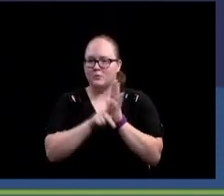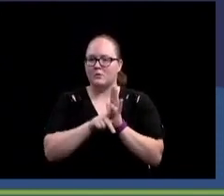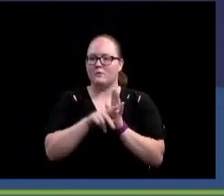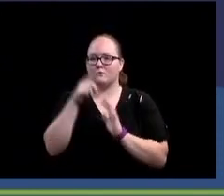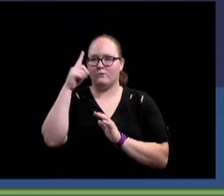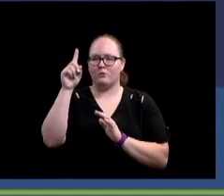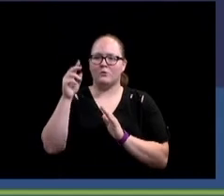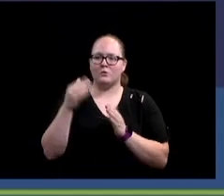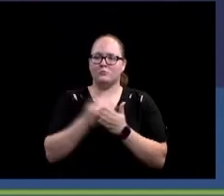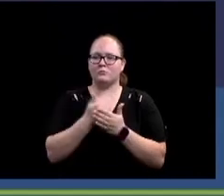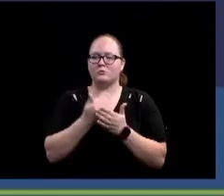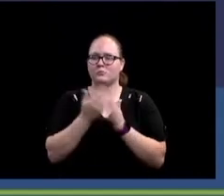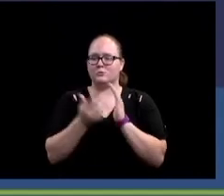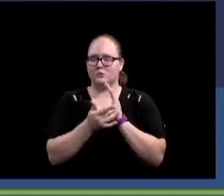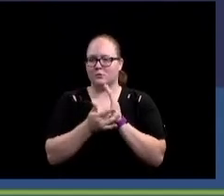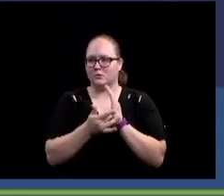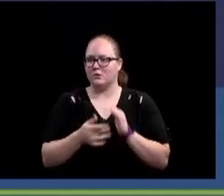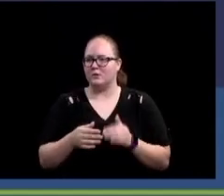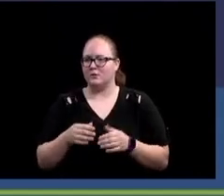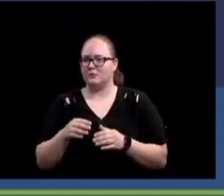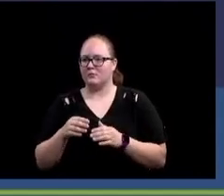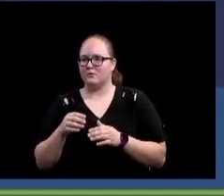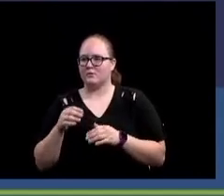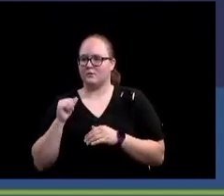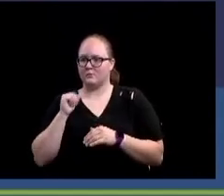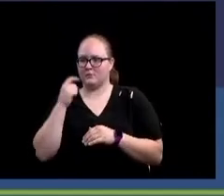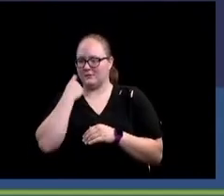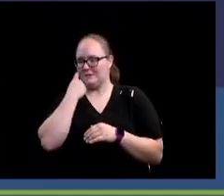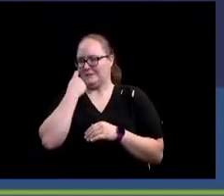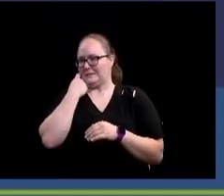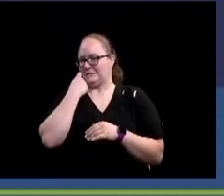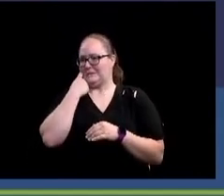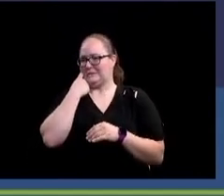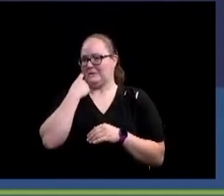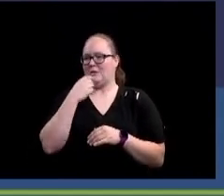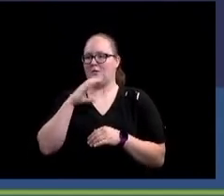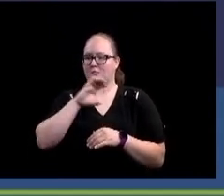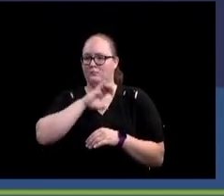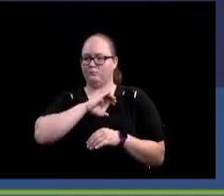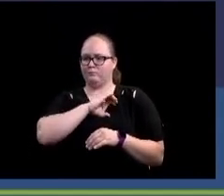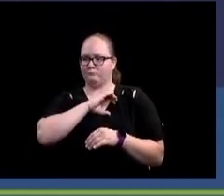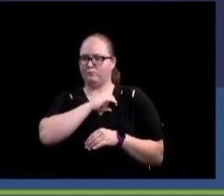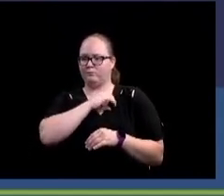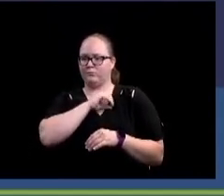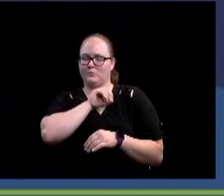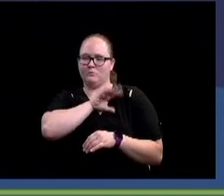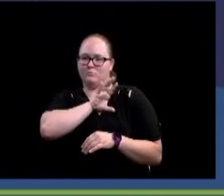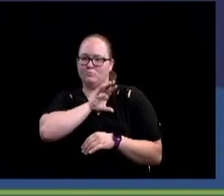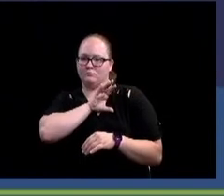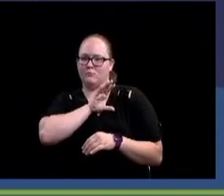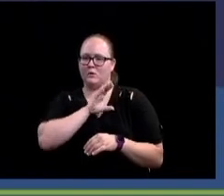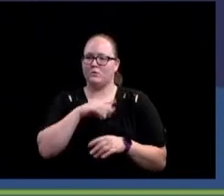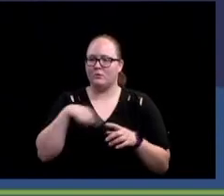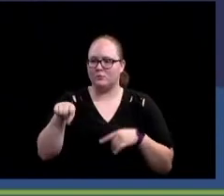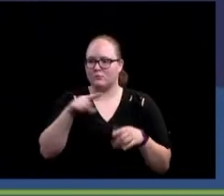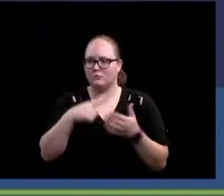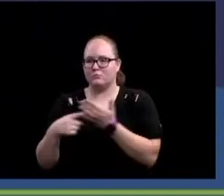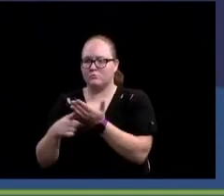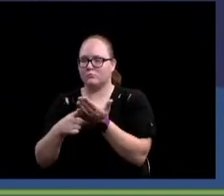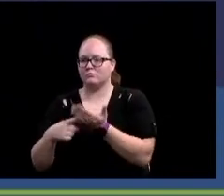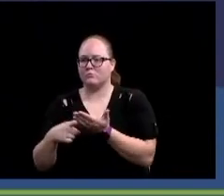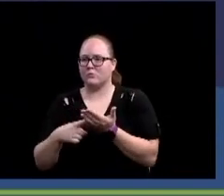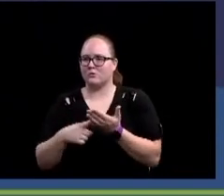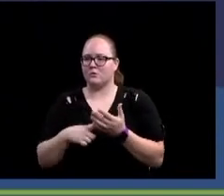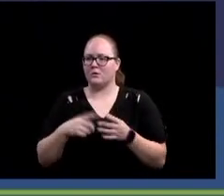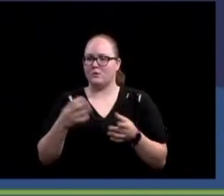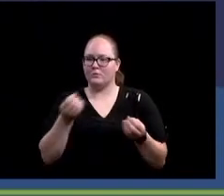recent body-worn camera policy, where we engaged several community groups to have input on that policy and its final